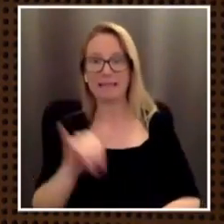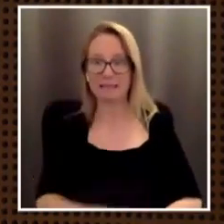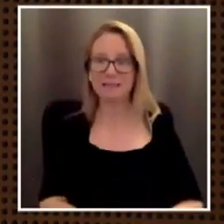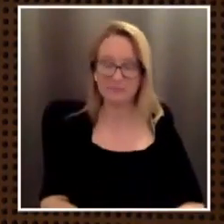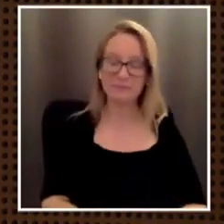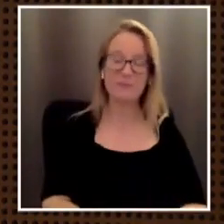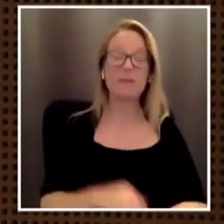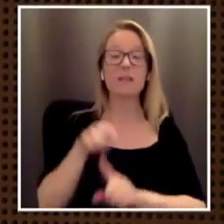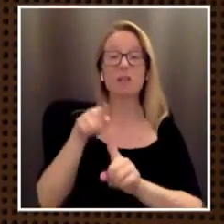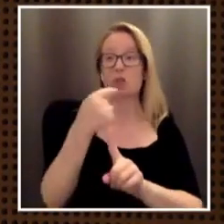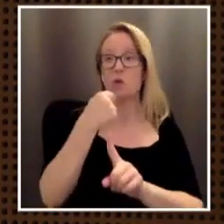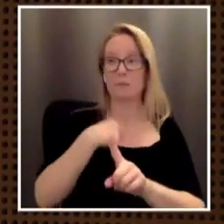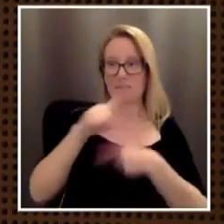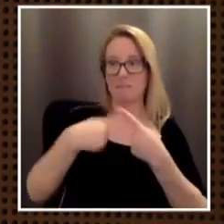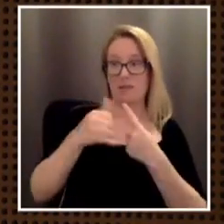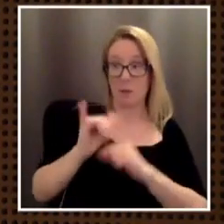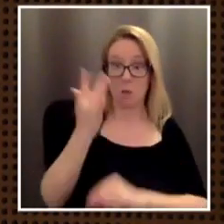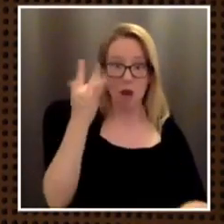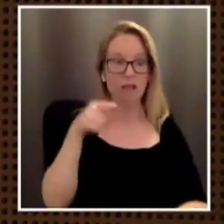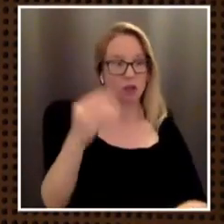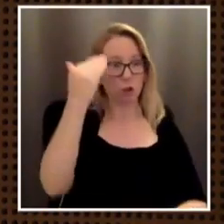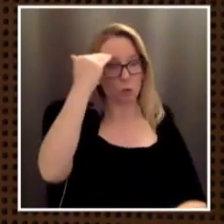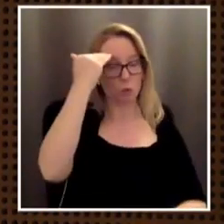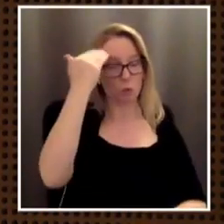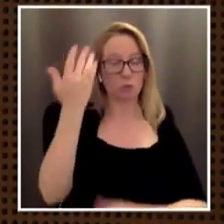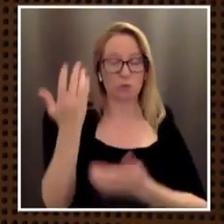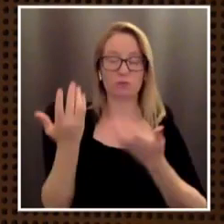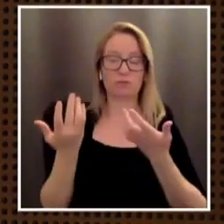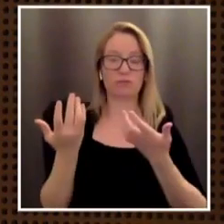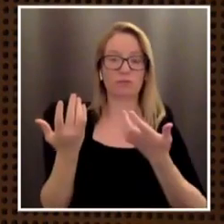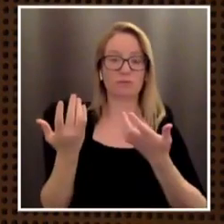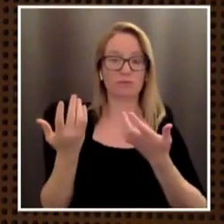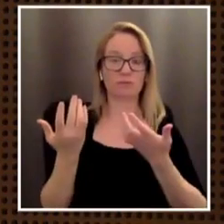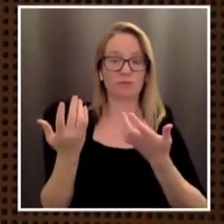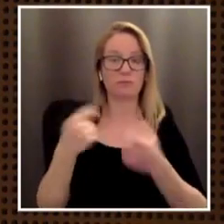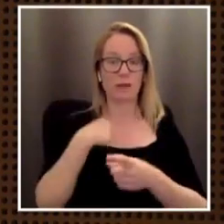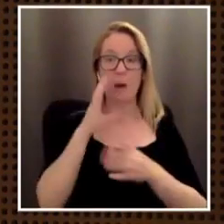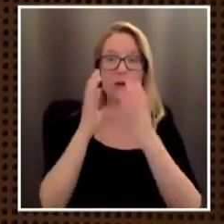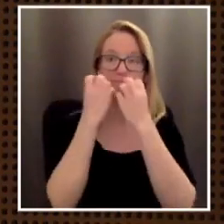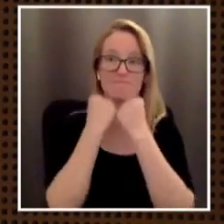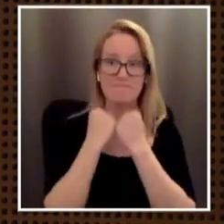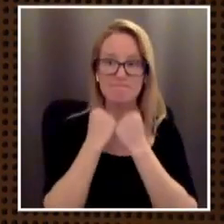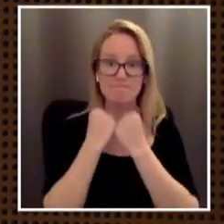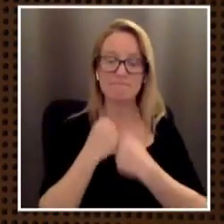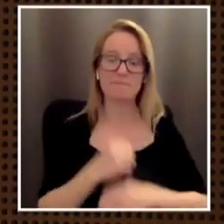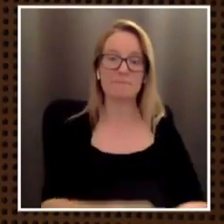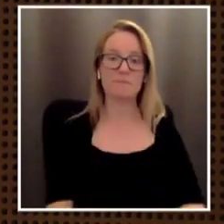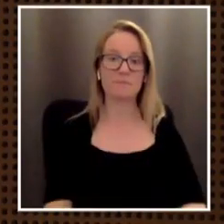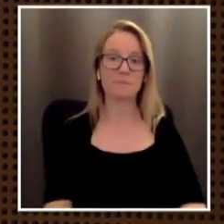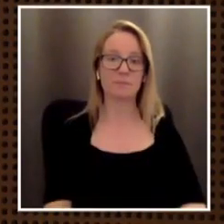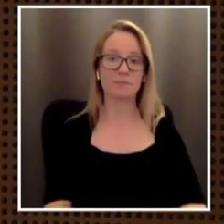And she told me about it because she knew that I would care.